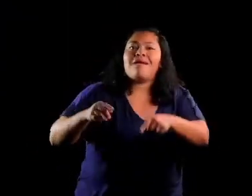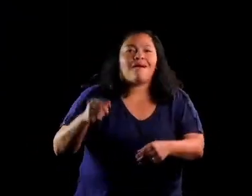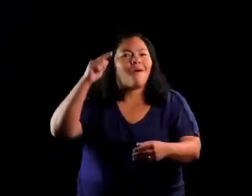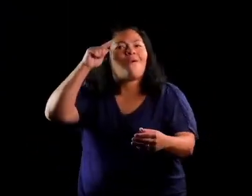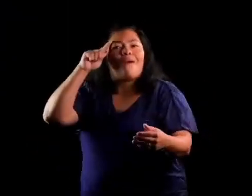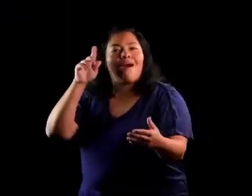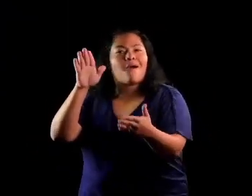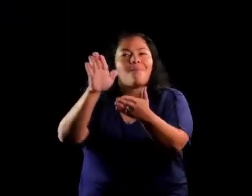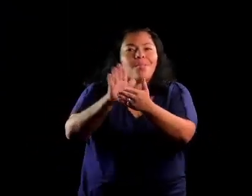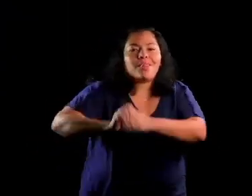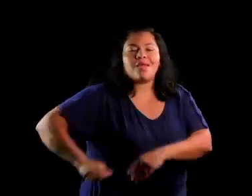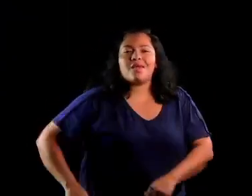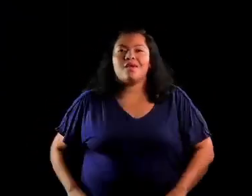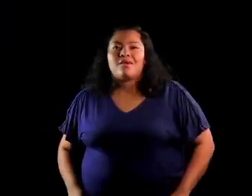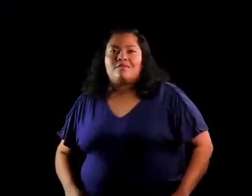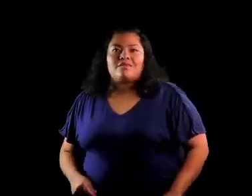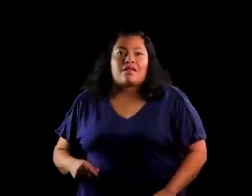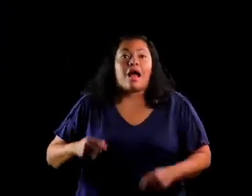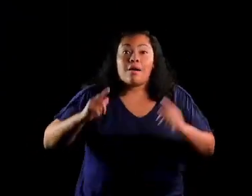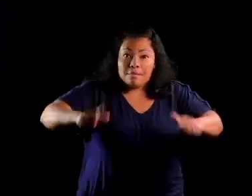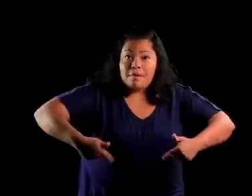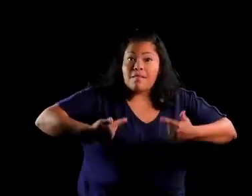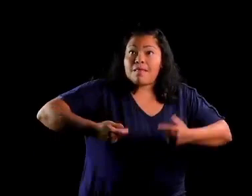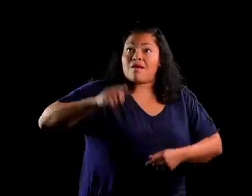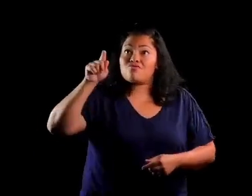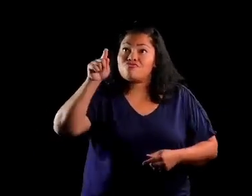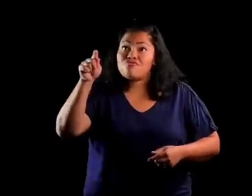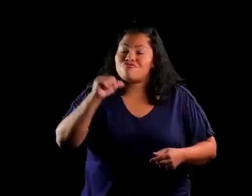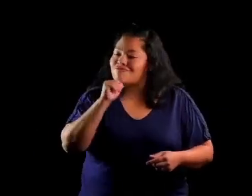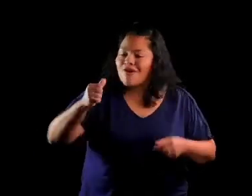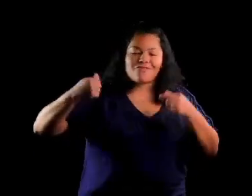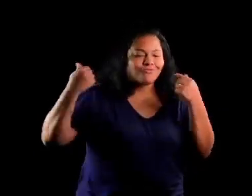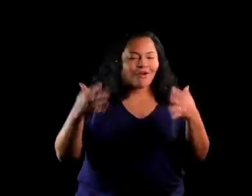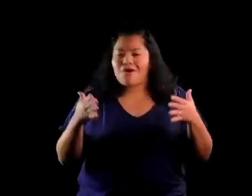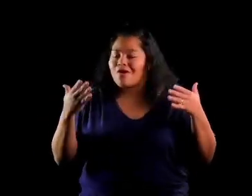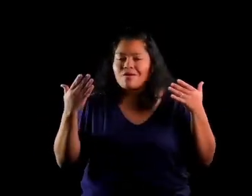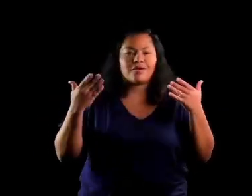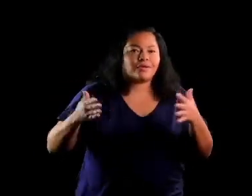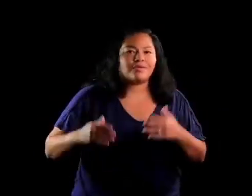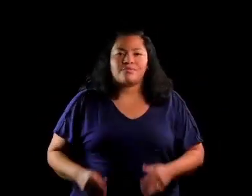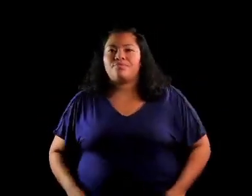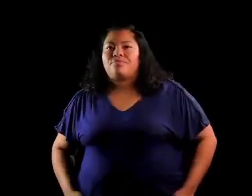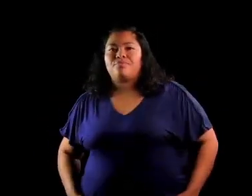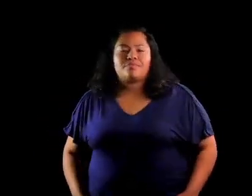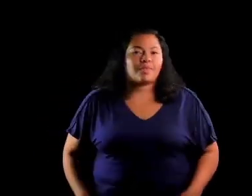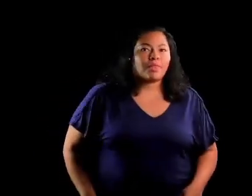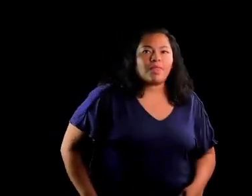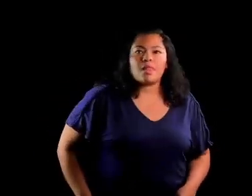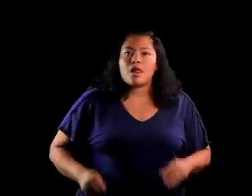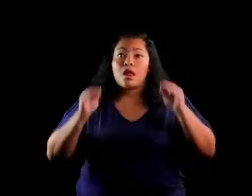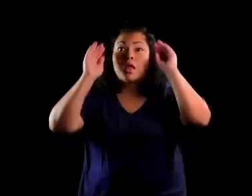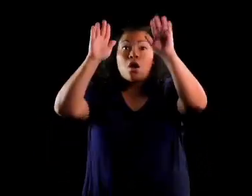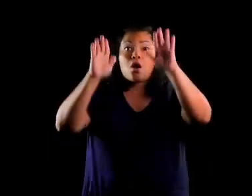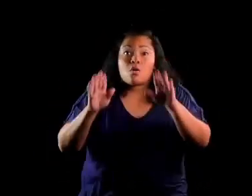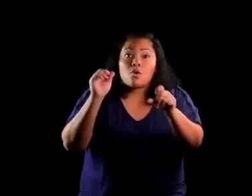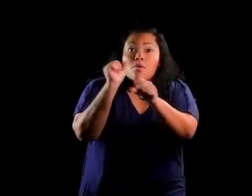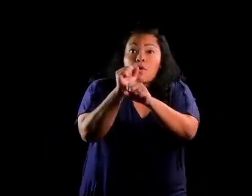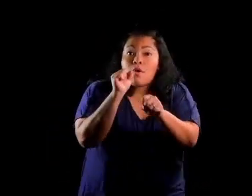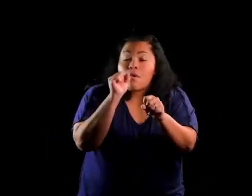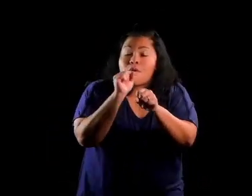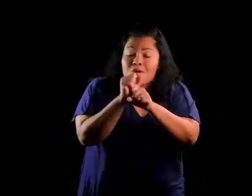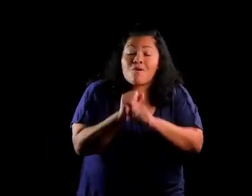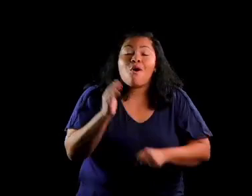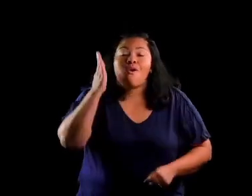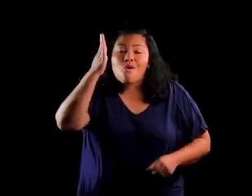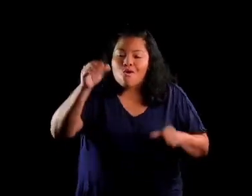come. Oh, I believe. Sing that. I'm not dead, you're not done. No, no, no.